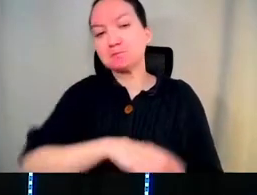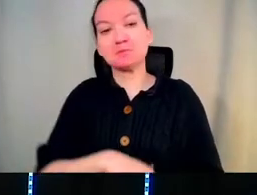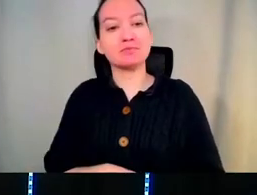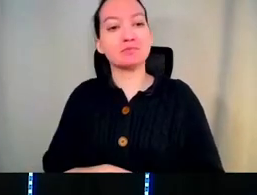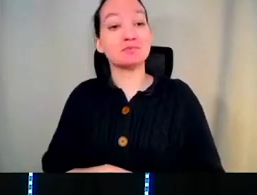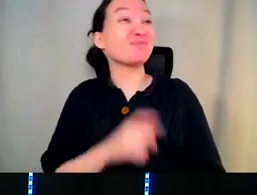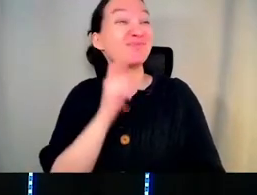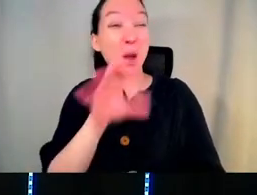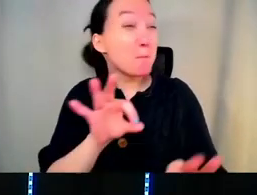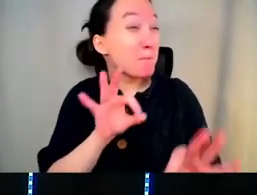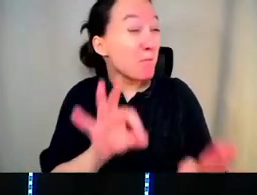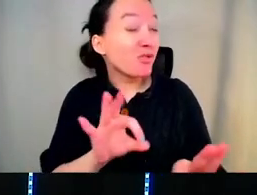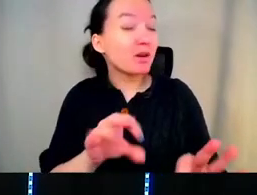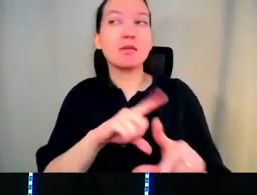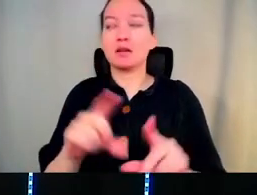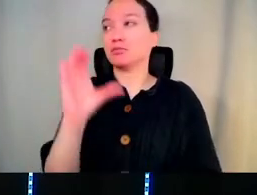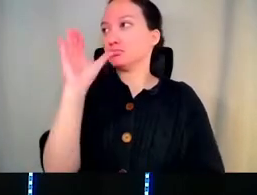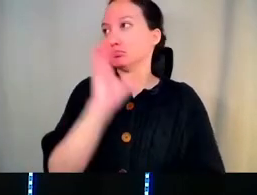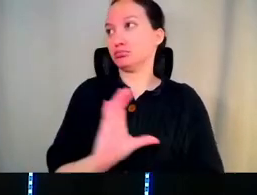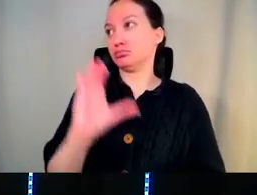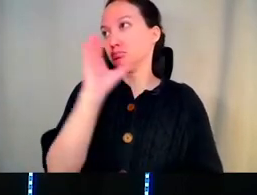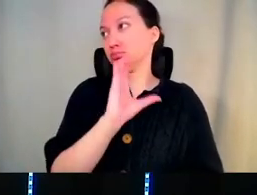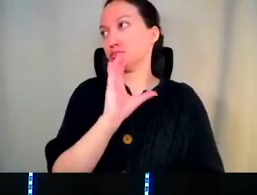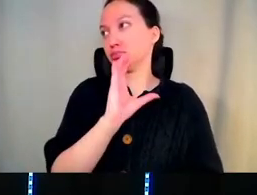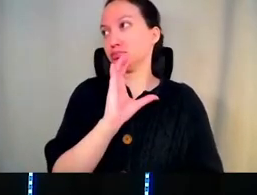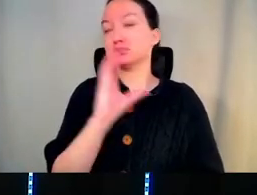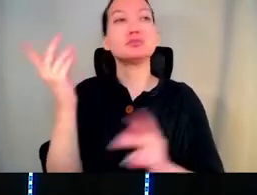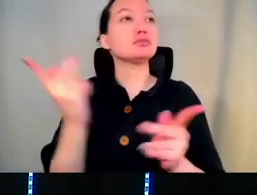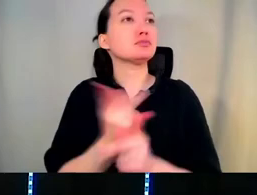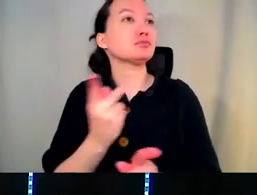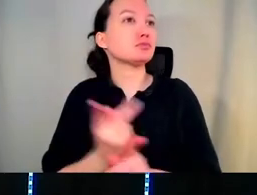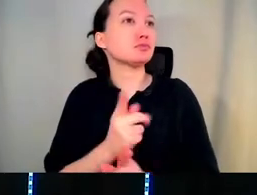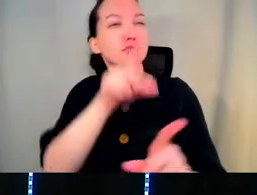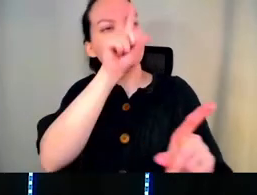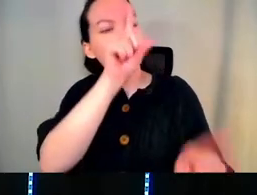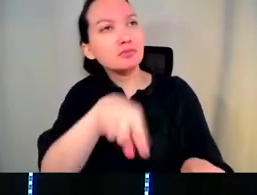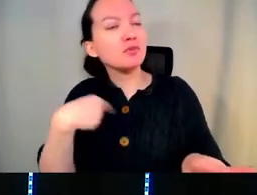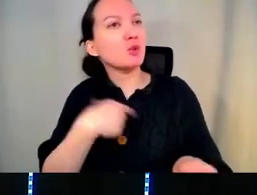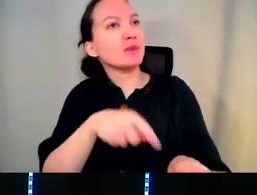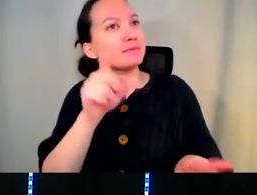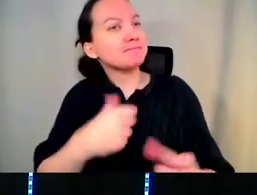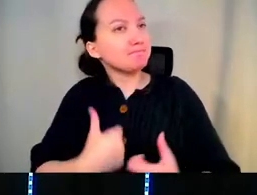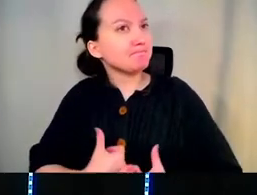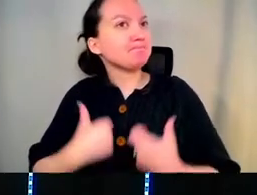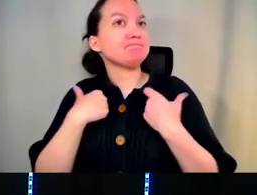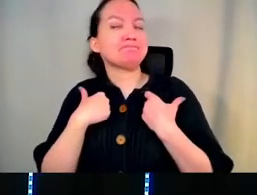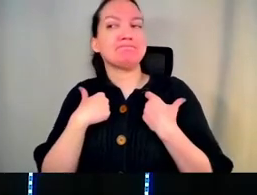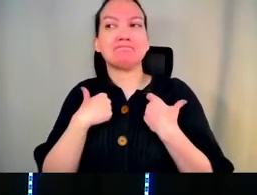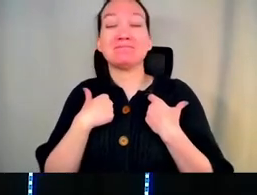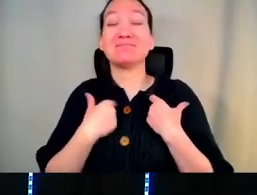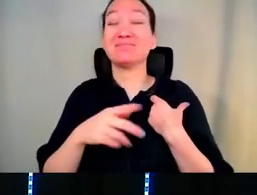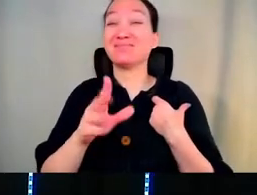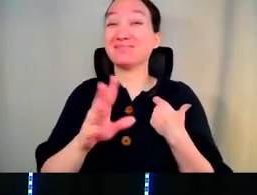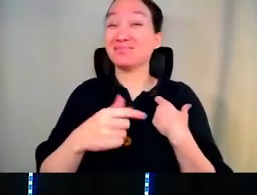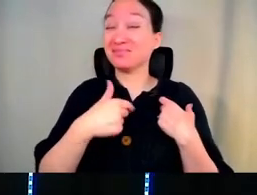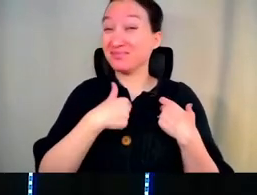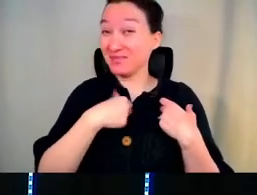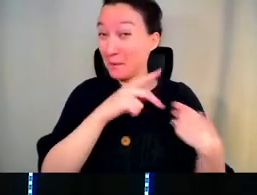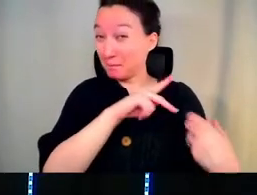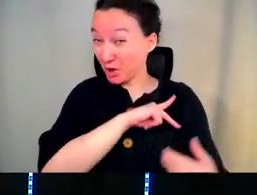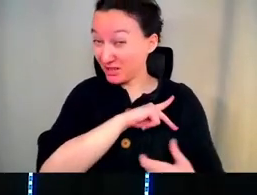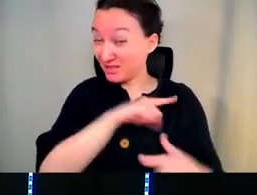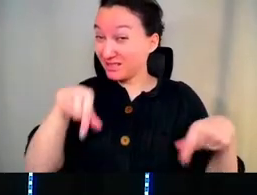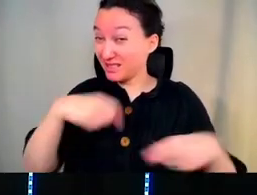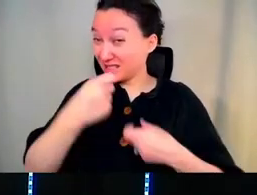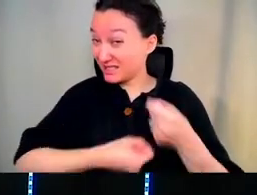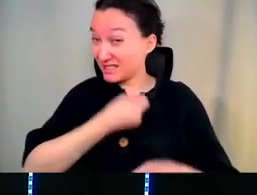wasn't perfect, but we sought. We're gonna seek and try to find answers that we need in our life. And just speaking personally, this